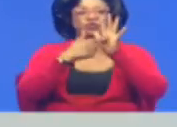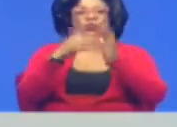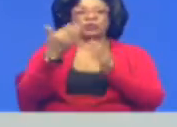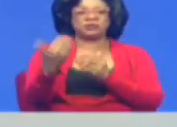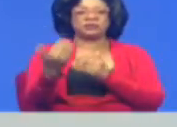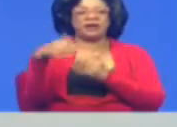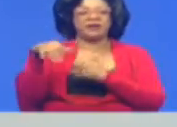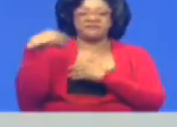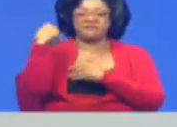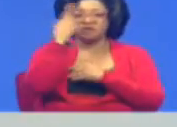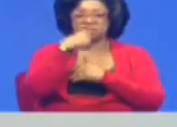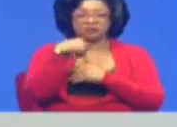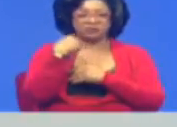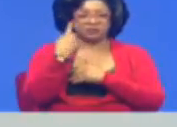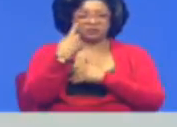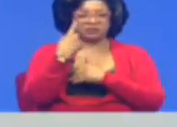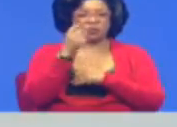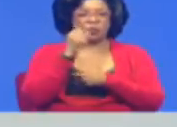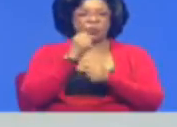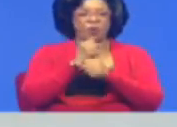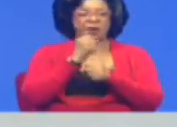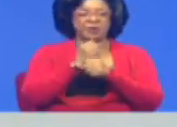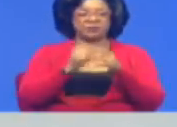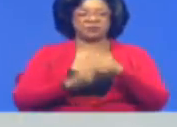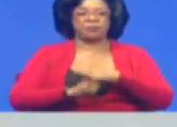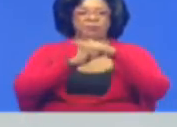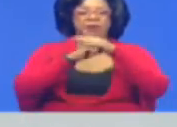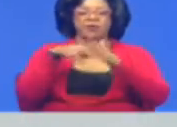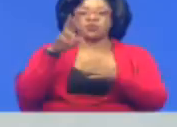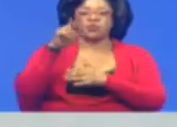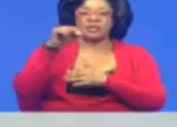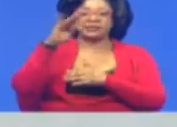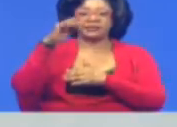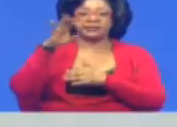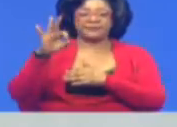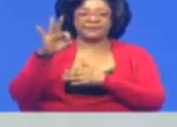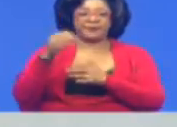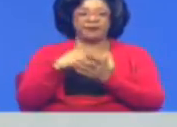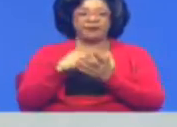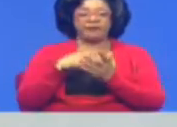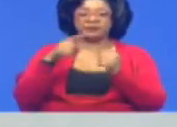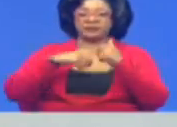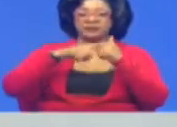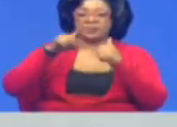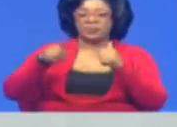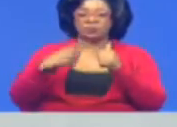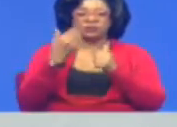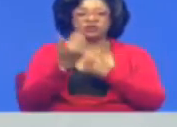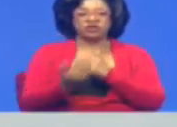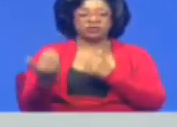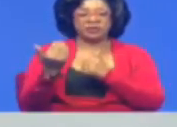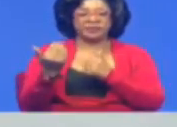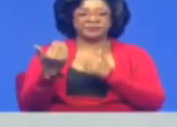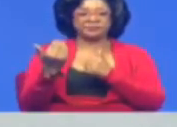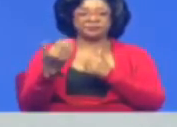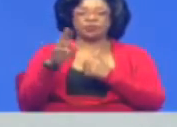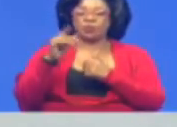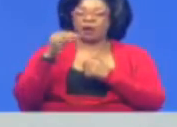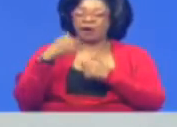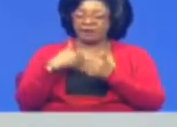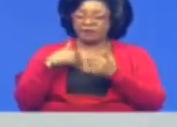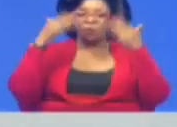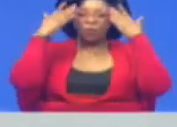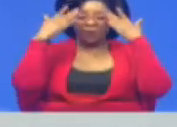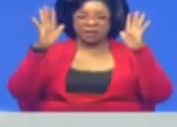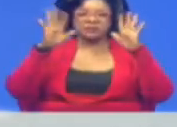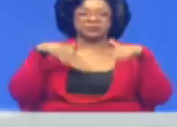of sand. The work, supported by UNICEF and entitled 6,000 Children, aims to raise awareness about the